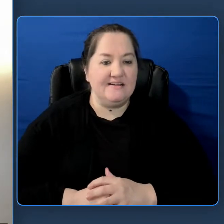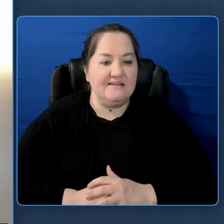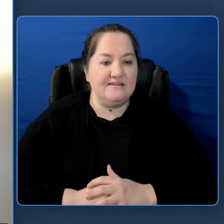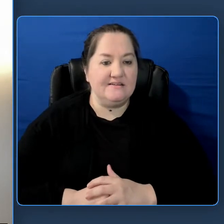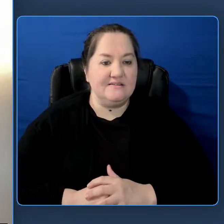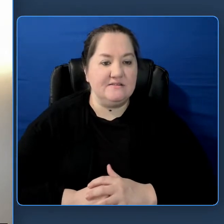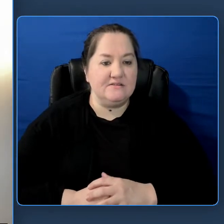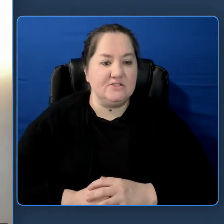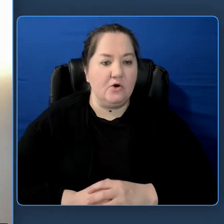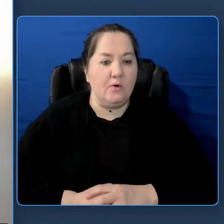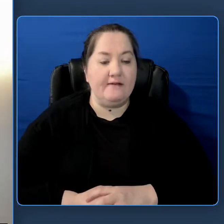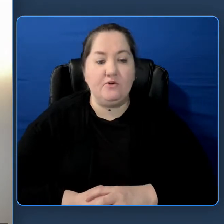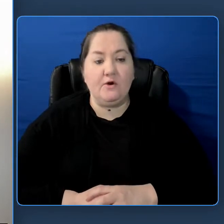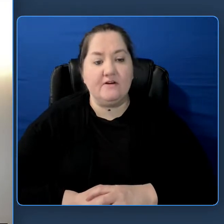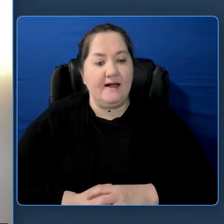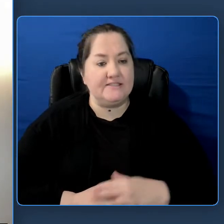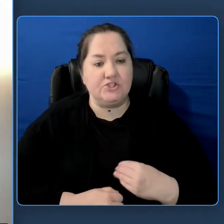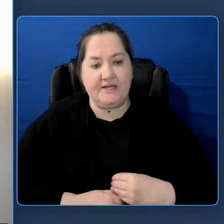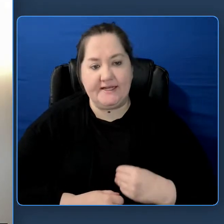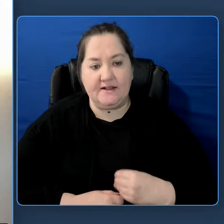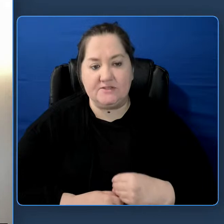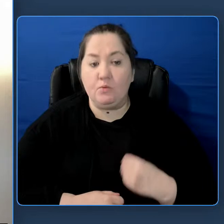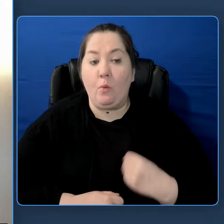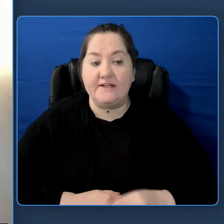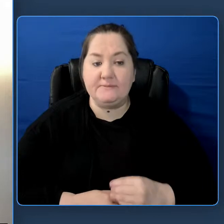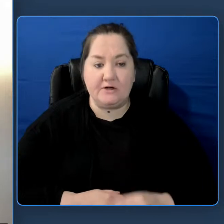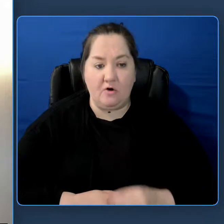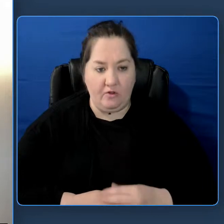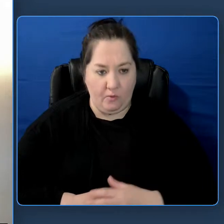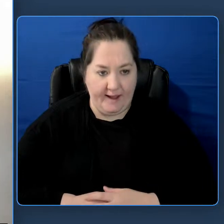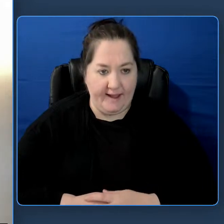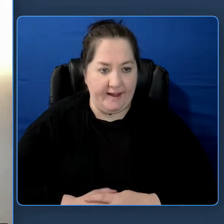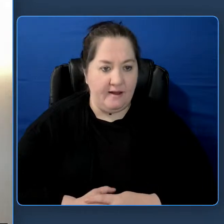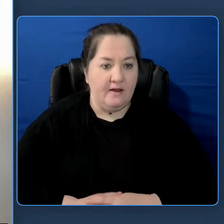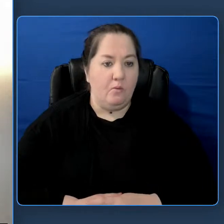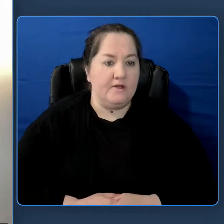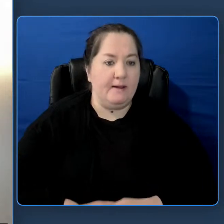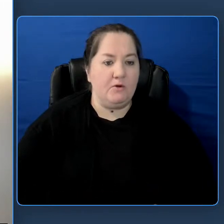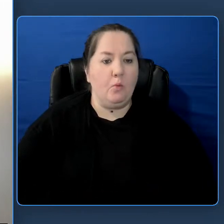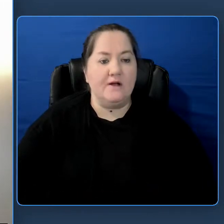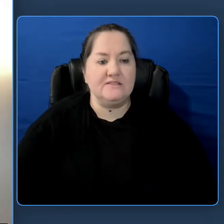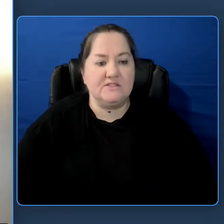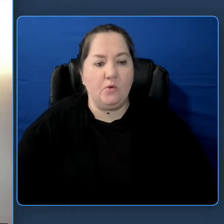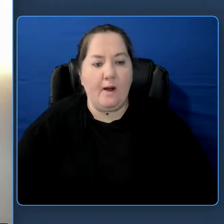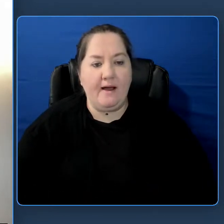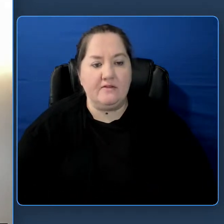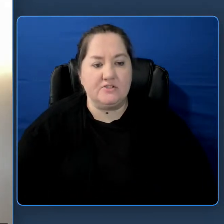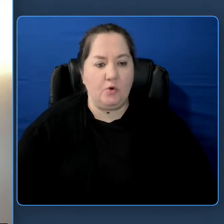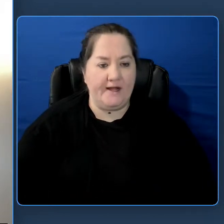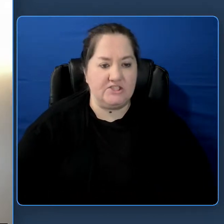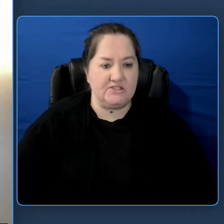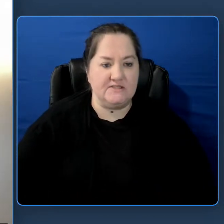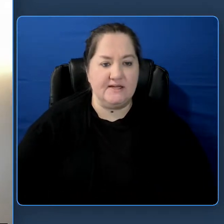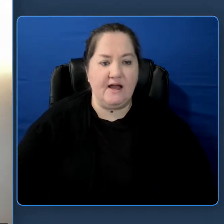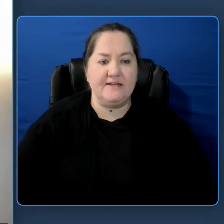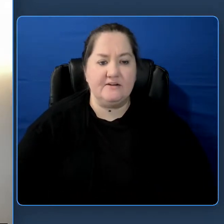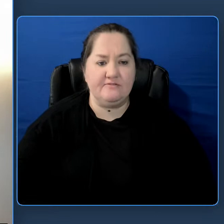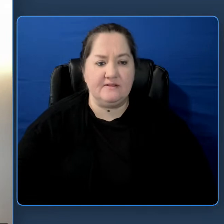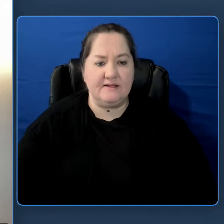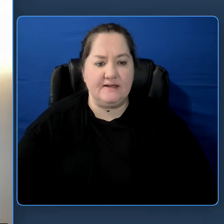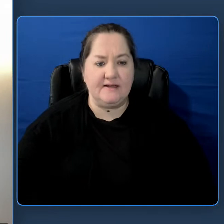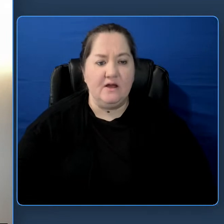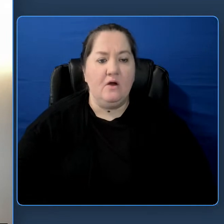And so if you have a class and you're taking a class with one speaker all the way, with maybe once in a while there's questions,